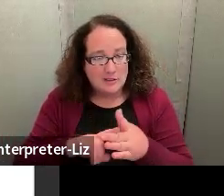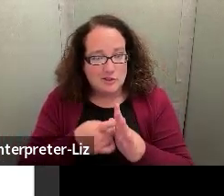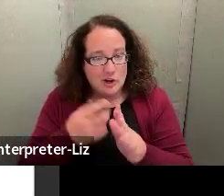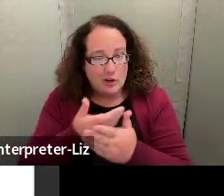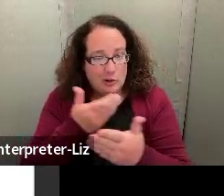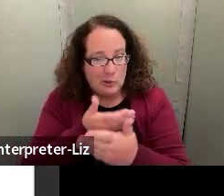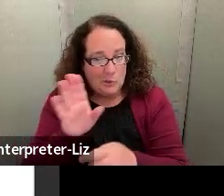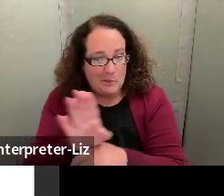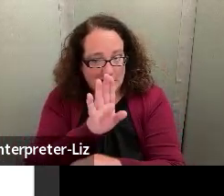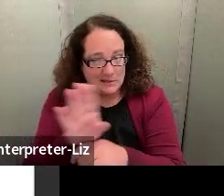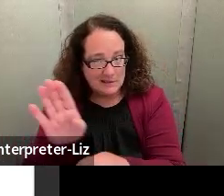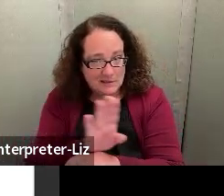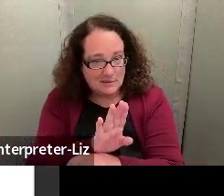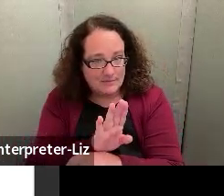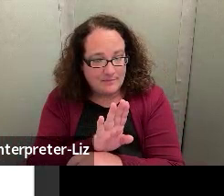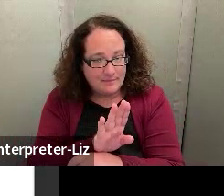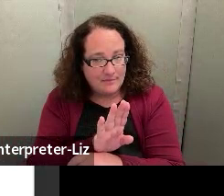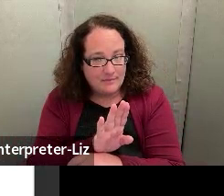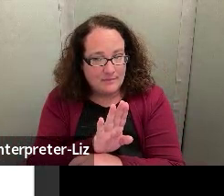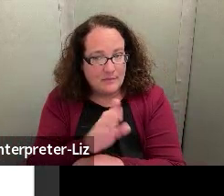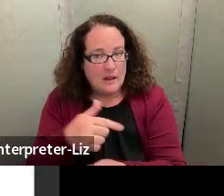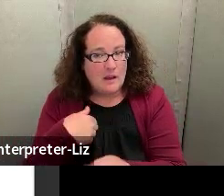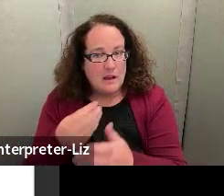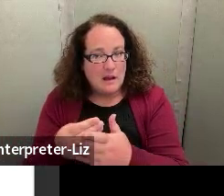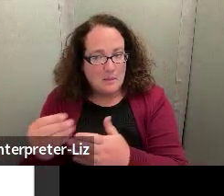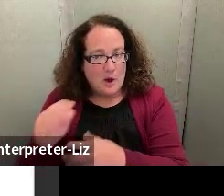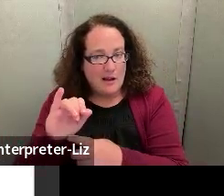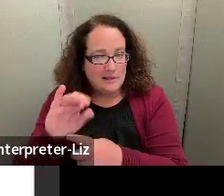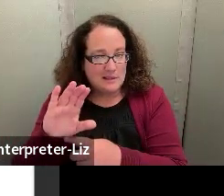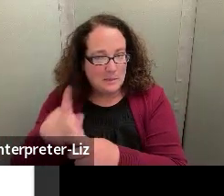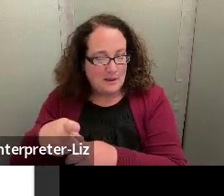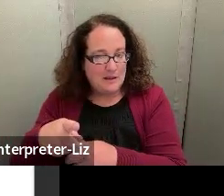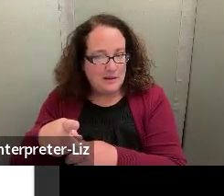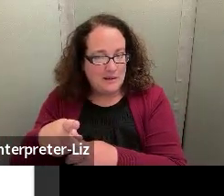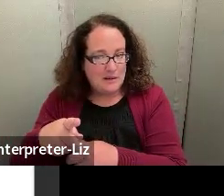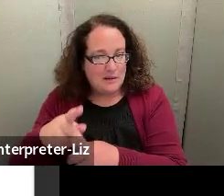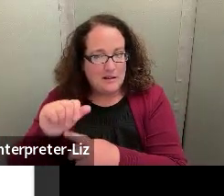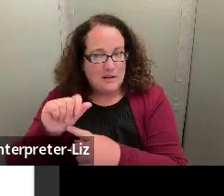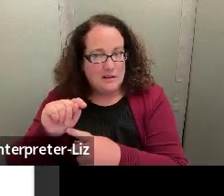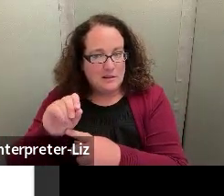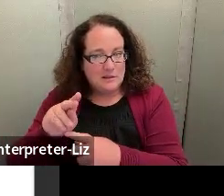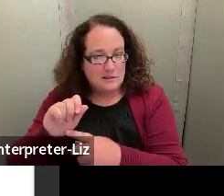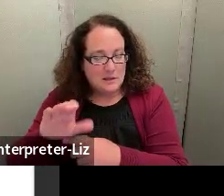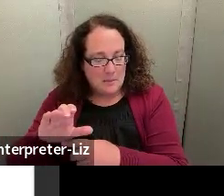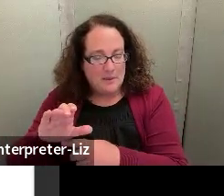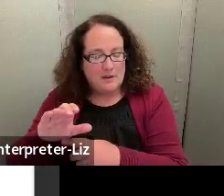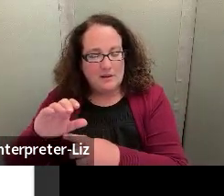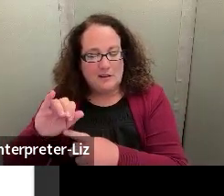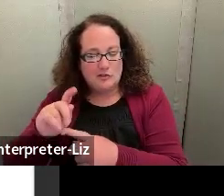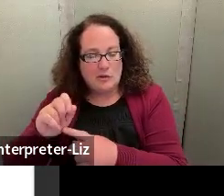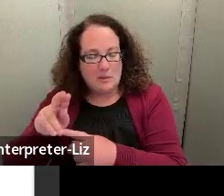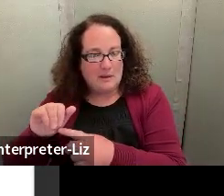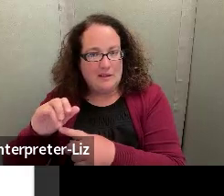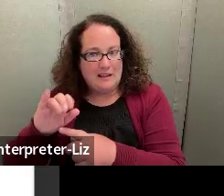new business. I bought an ICP OES, which is an atomic spectroscopy instrument. And